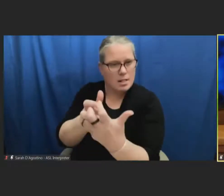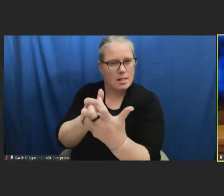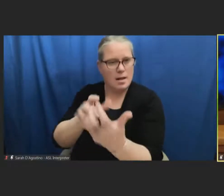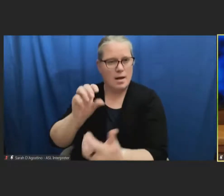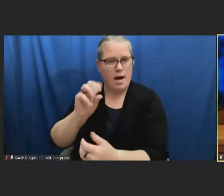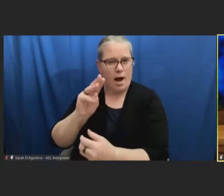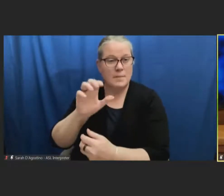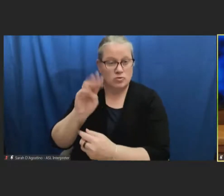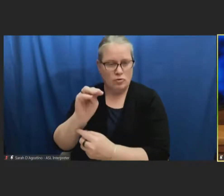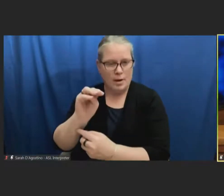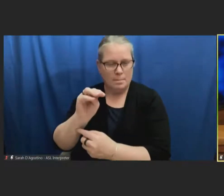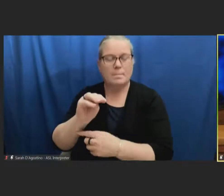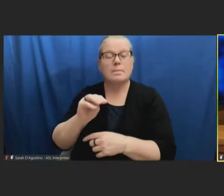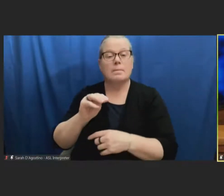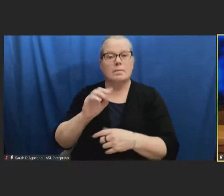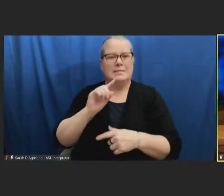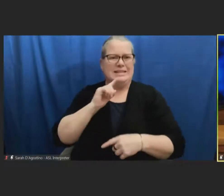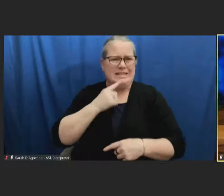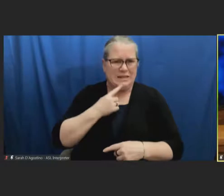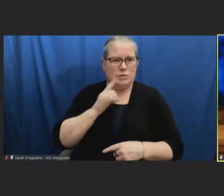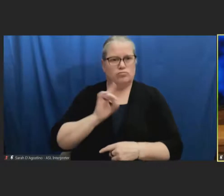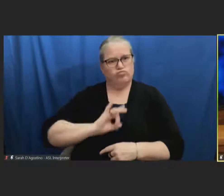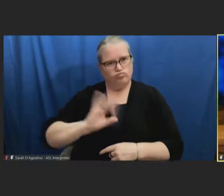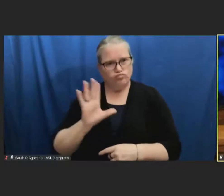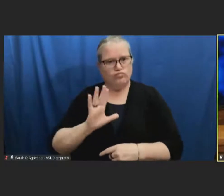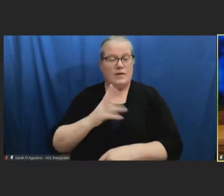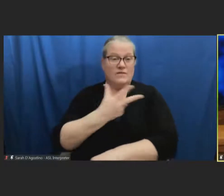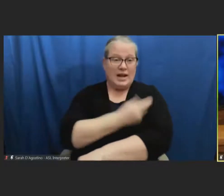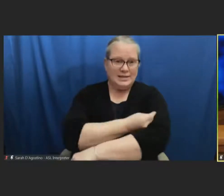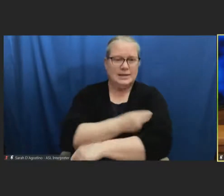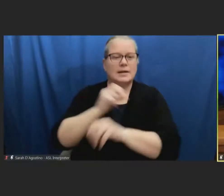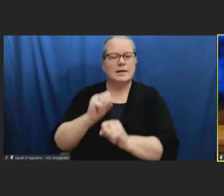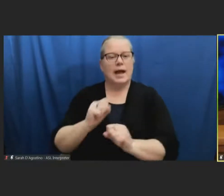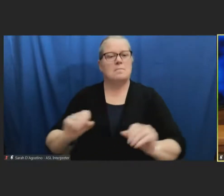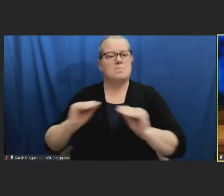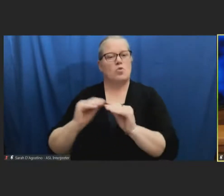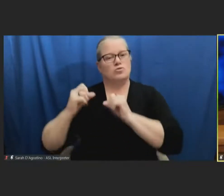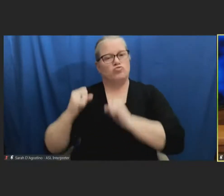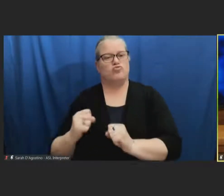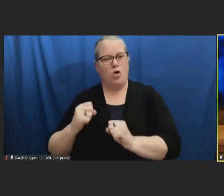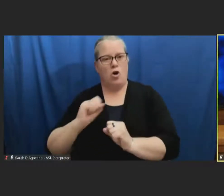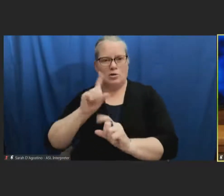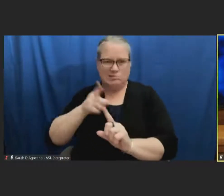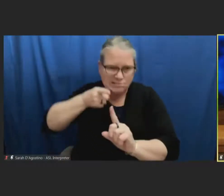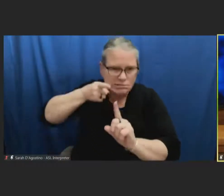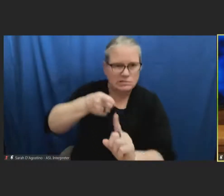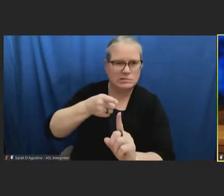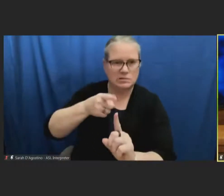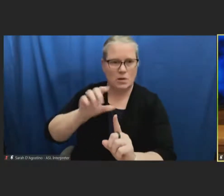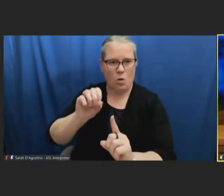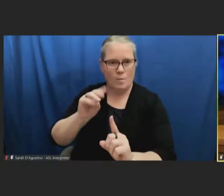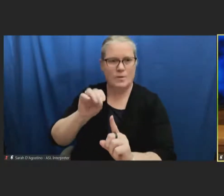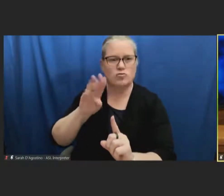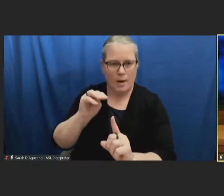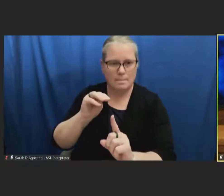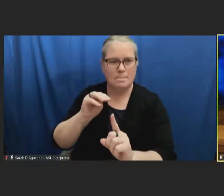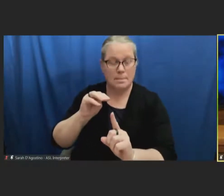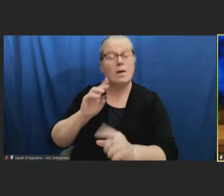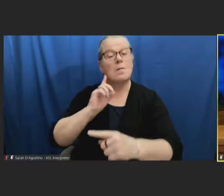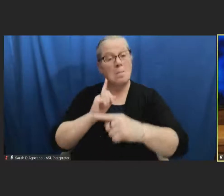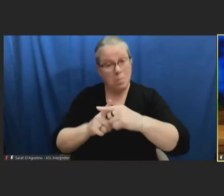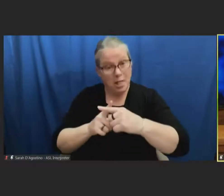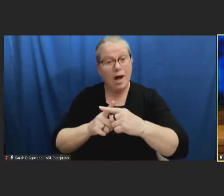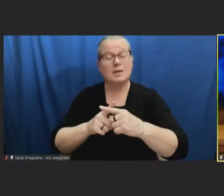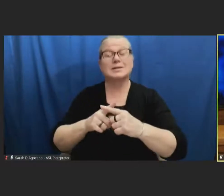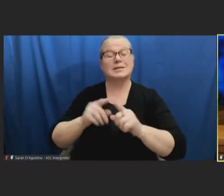that we're seeing with the current vaccine against Omicron, but it can restore the ability of the vaccine to also be a much more effective tool at preventing transmission.